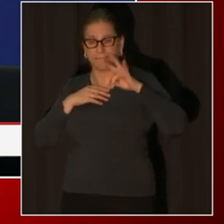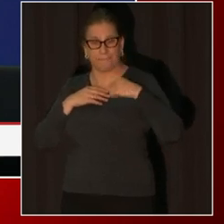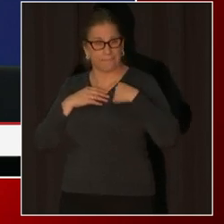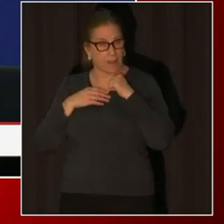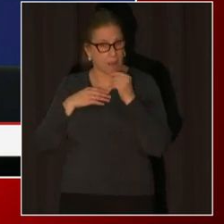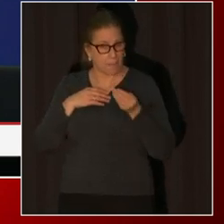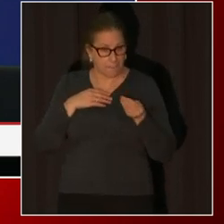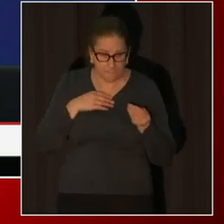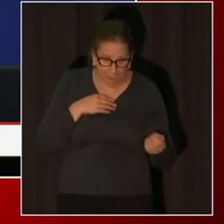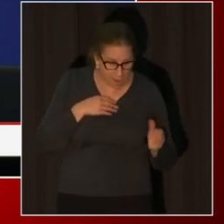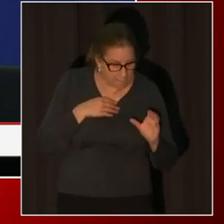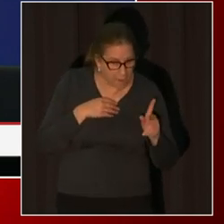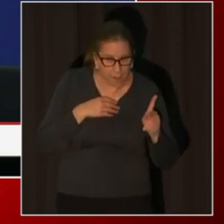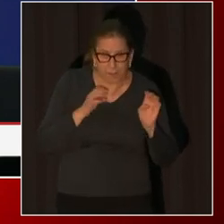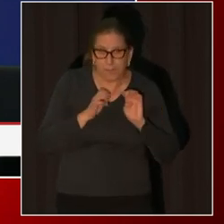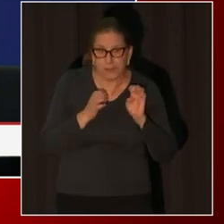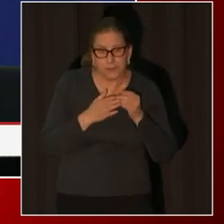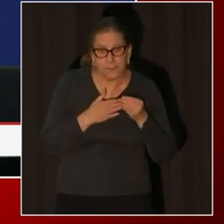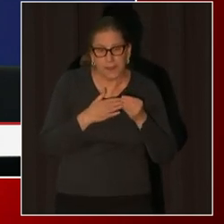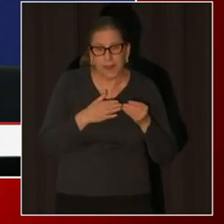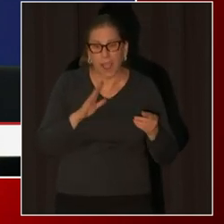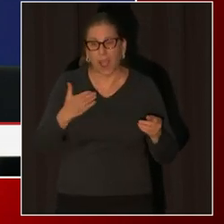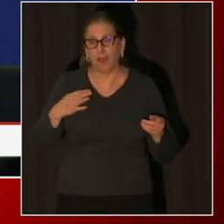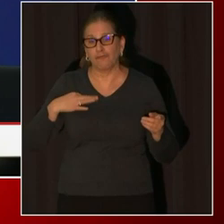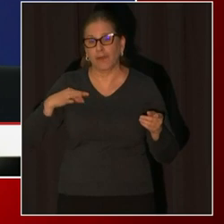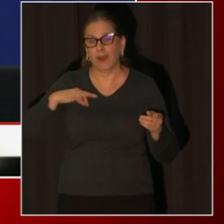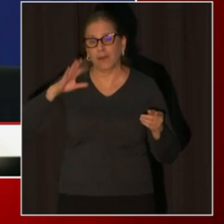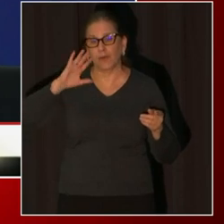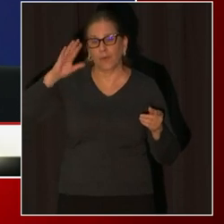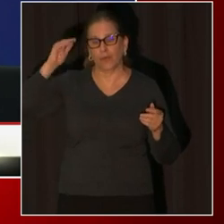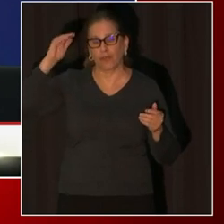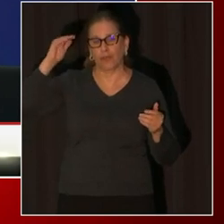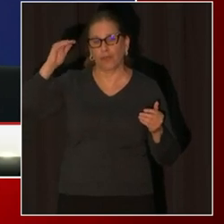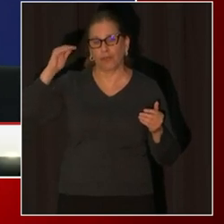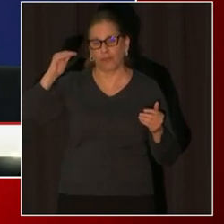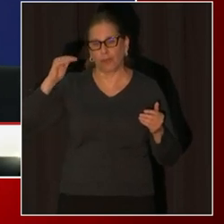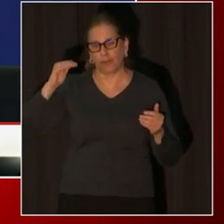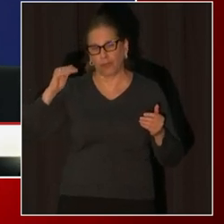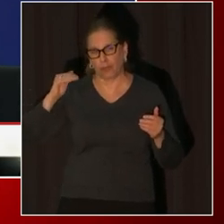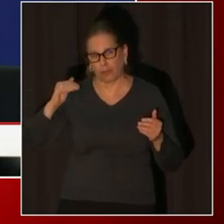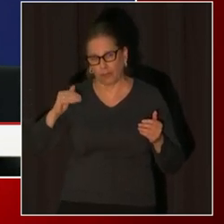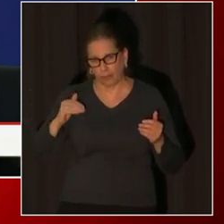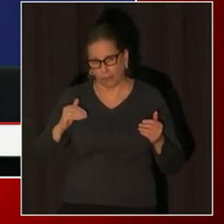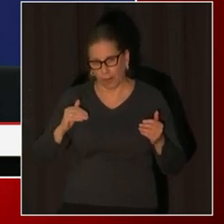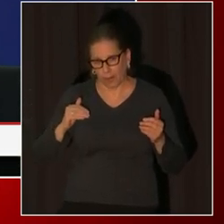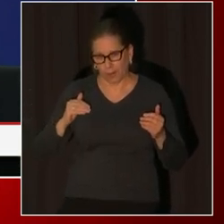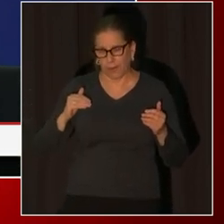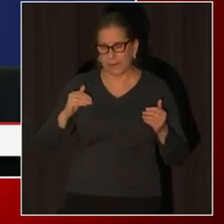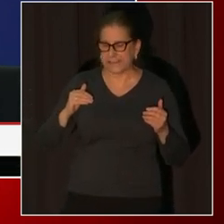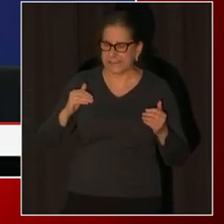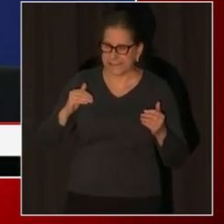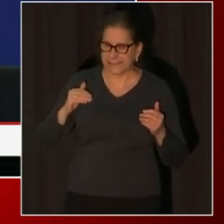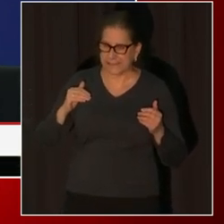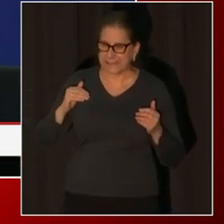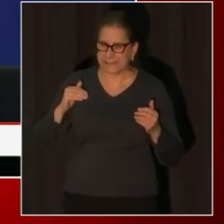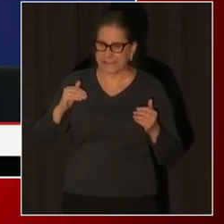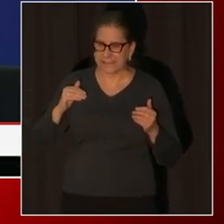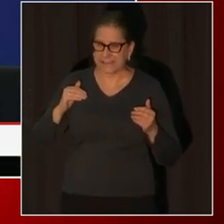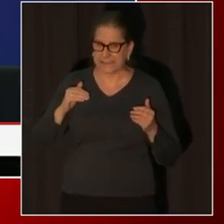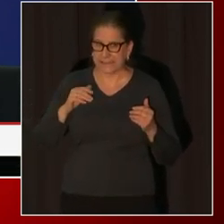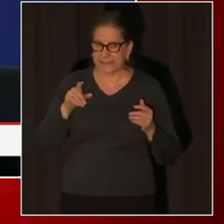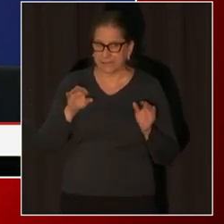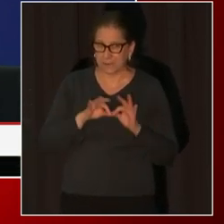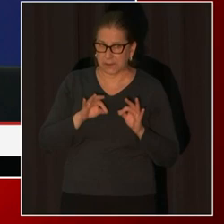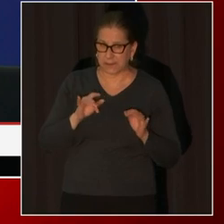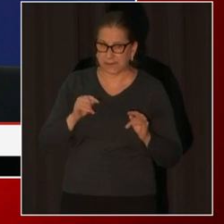would lose your credit rating, because reserves are one of those issues. And what's the value of that? If we didn't keep our credit rating,